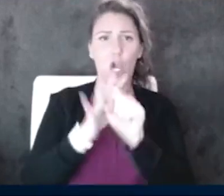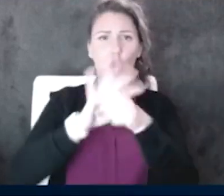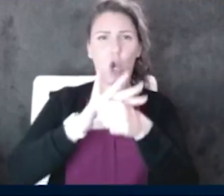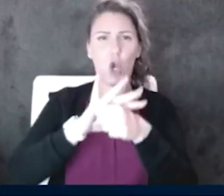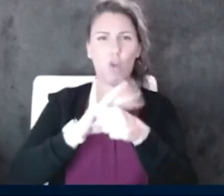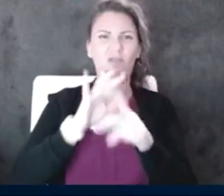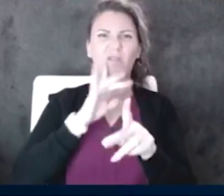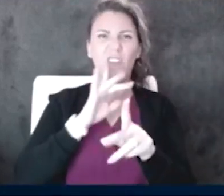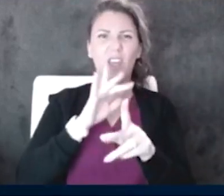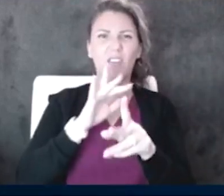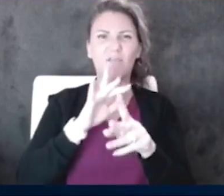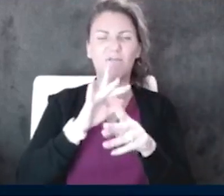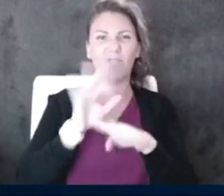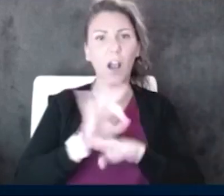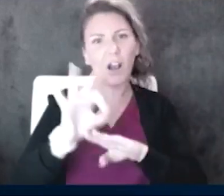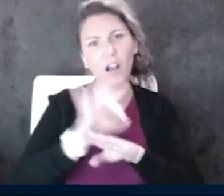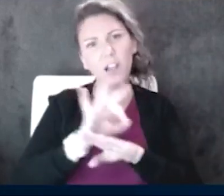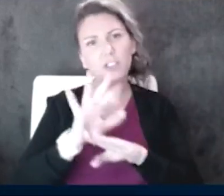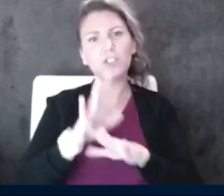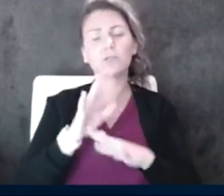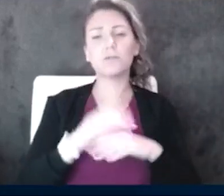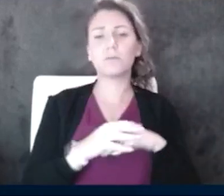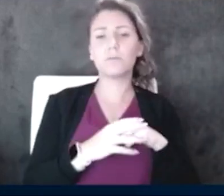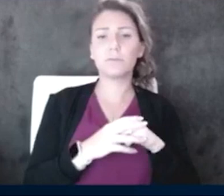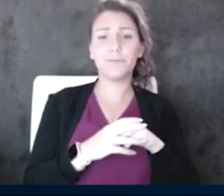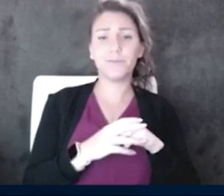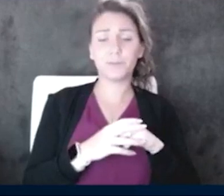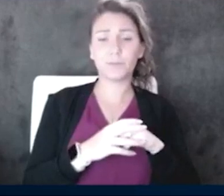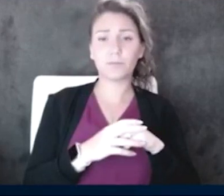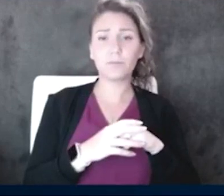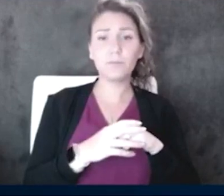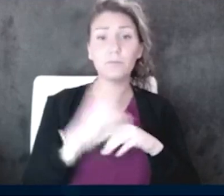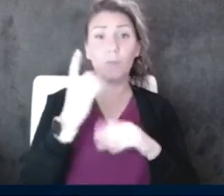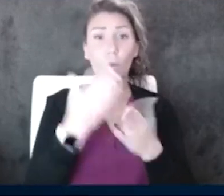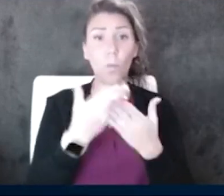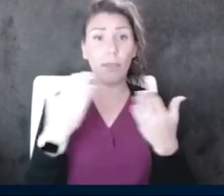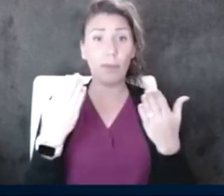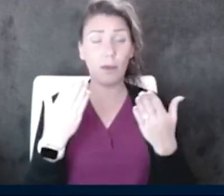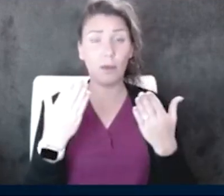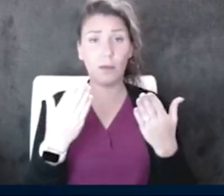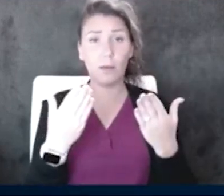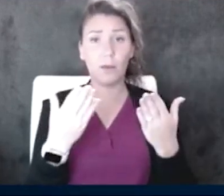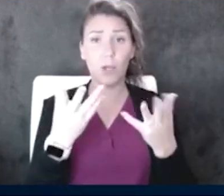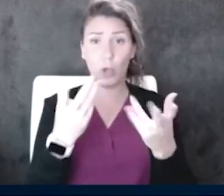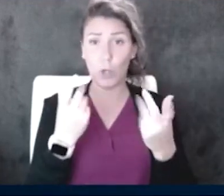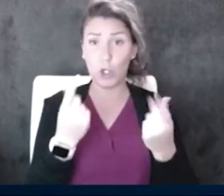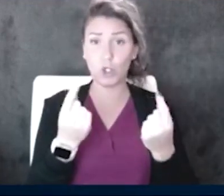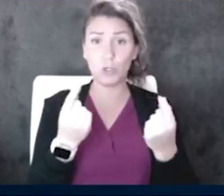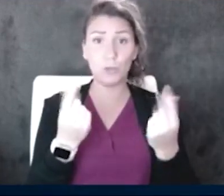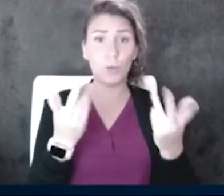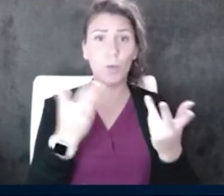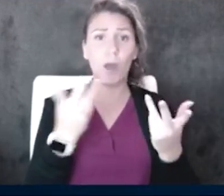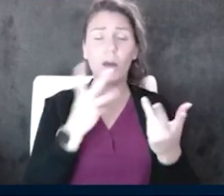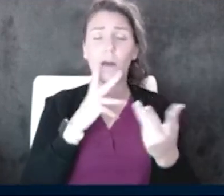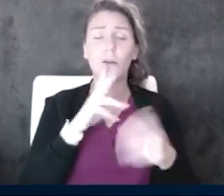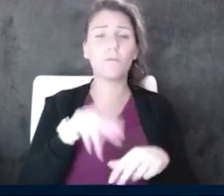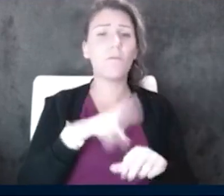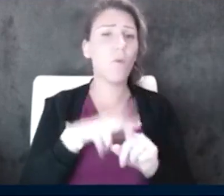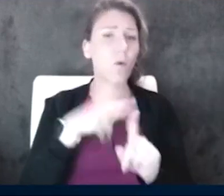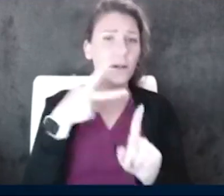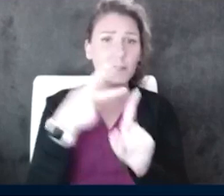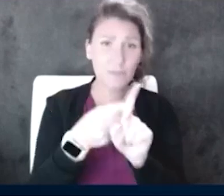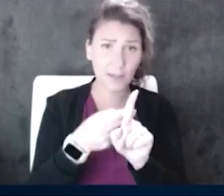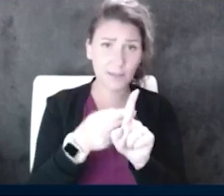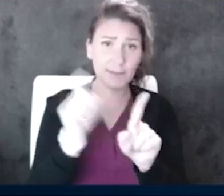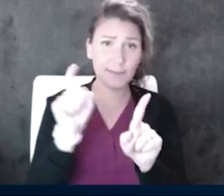And one of the things that you want to do, of course, is to be vaccinated. And one of the reasons to be